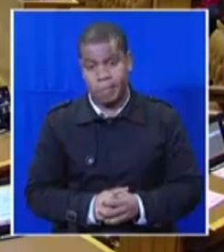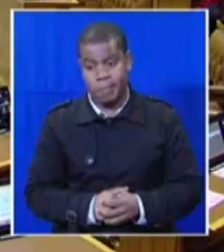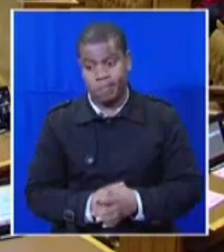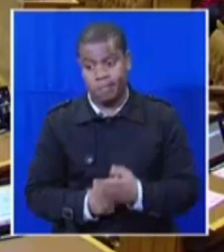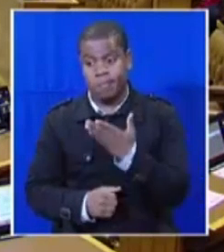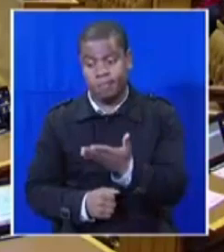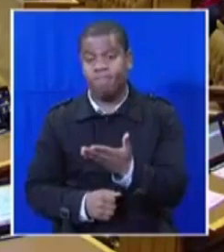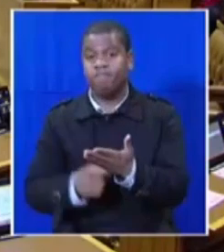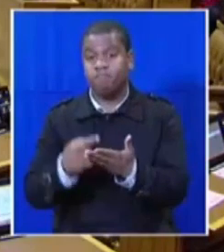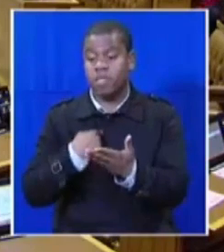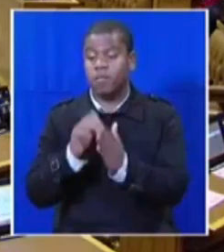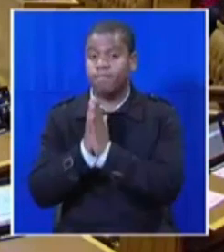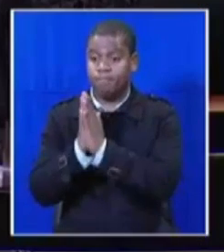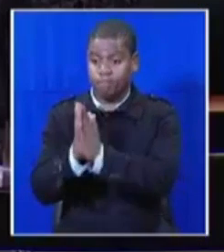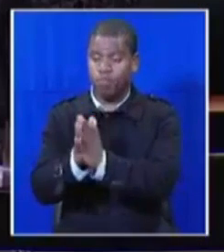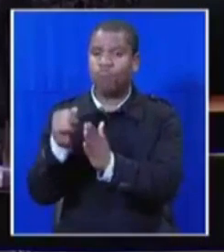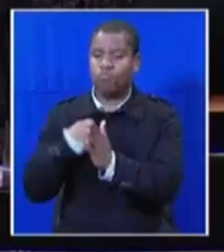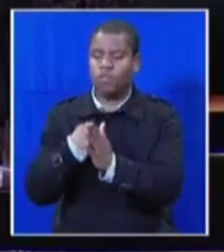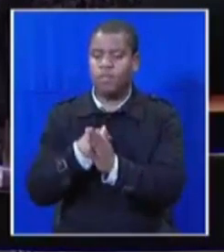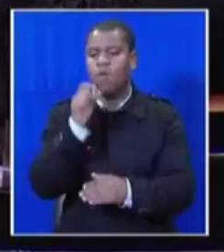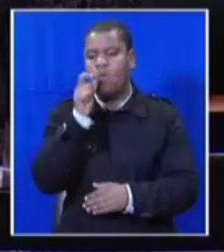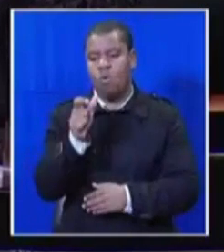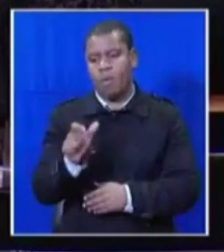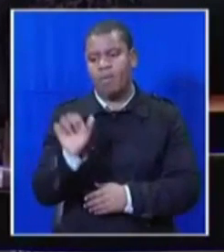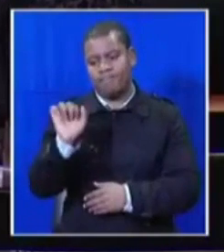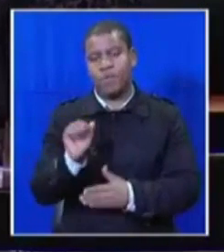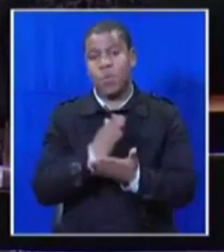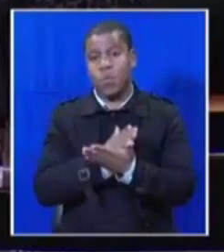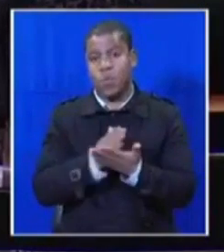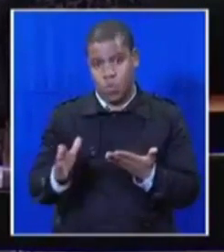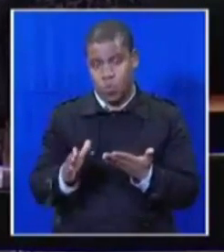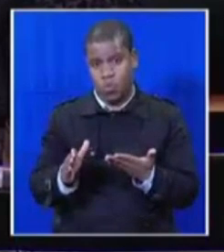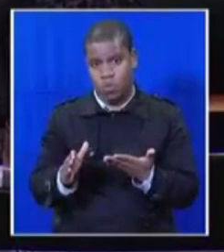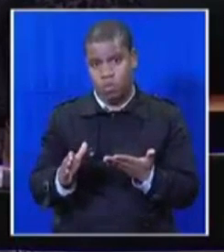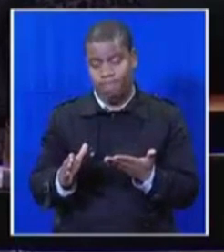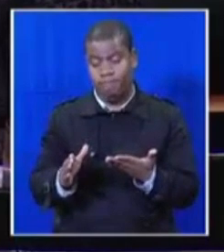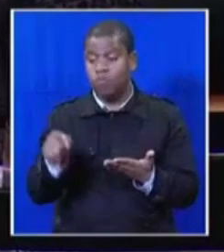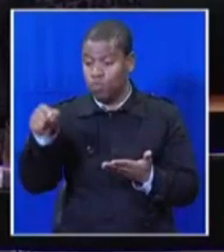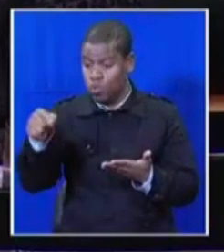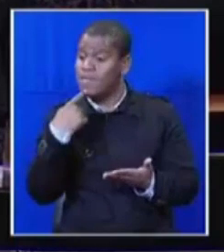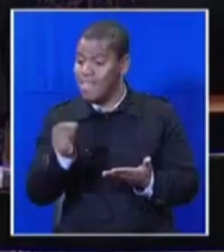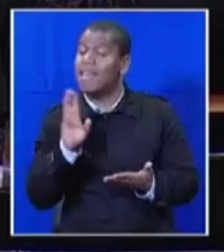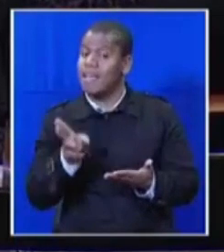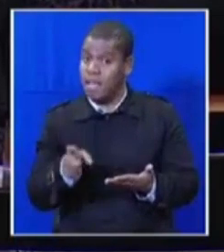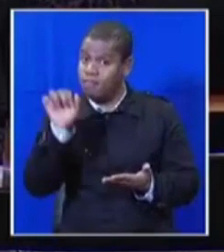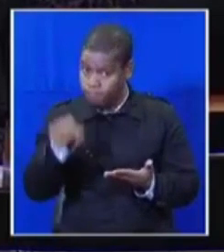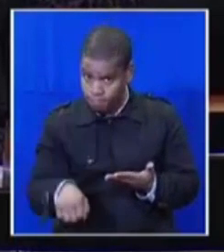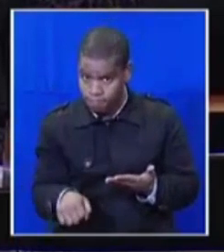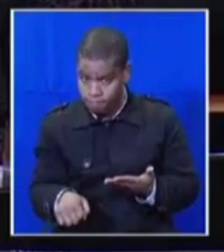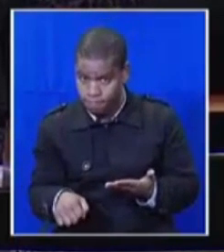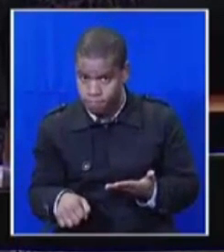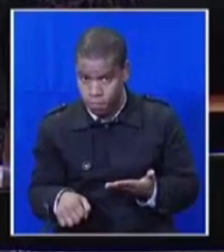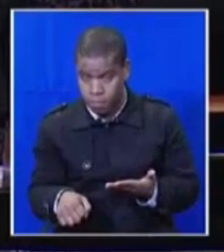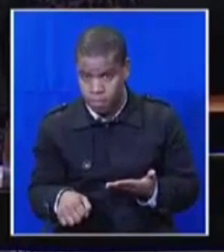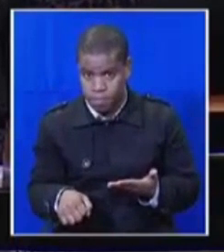I ask you to withdraw. You reiterate what you said. And in